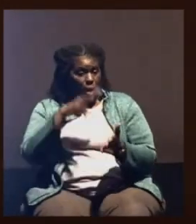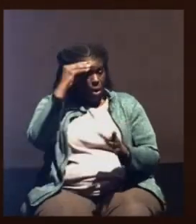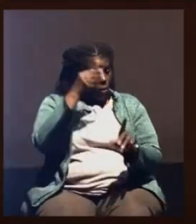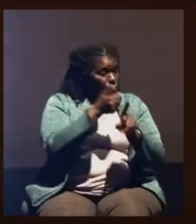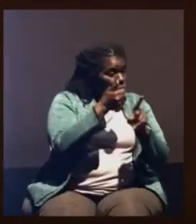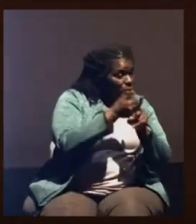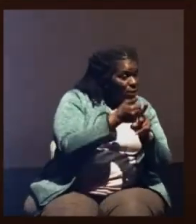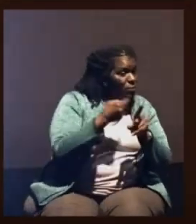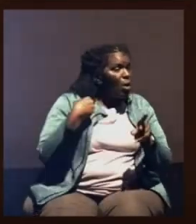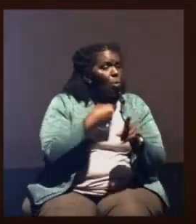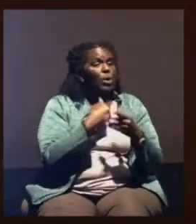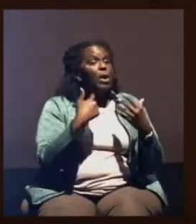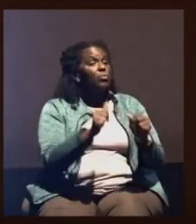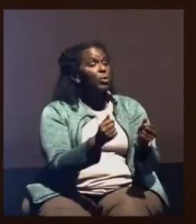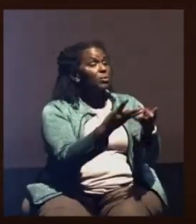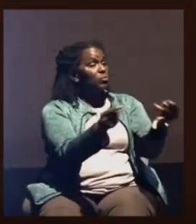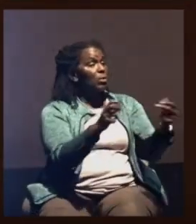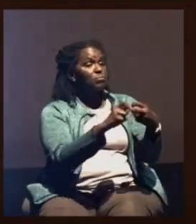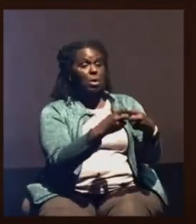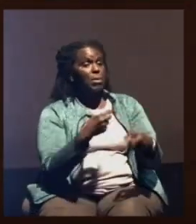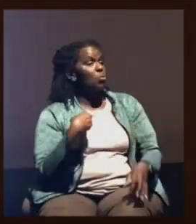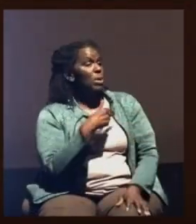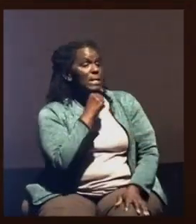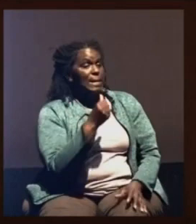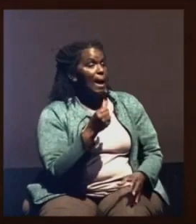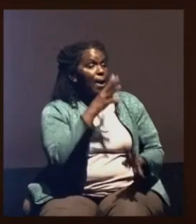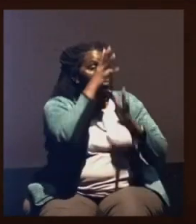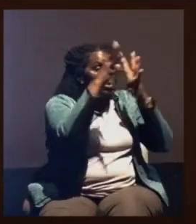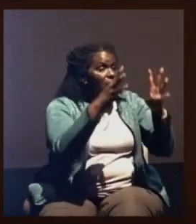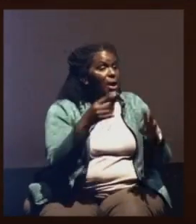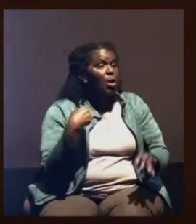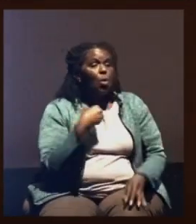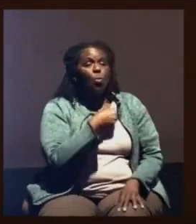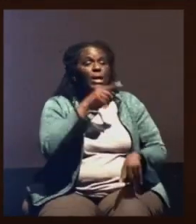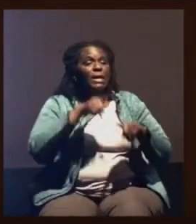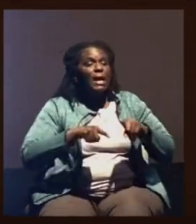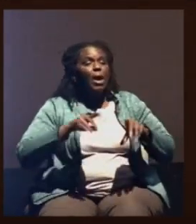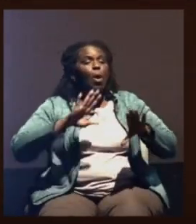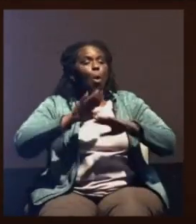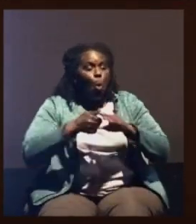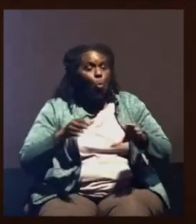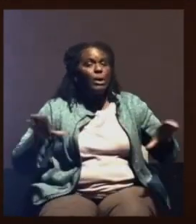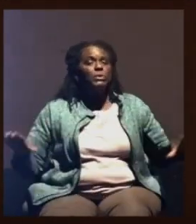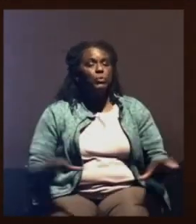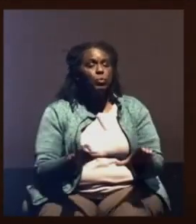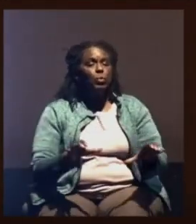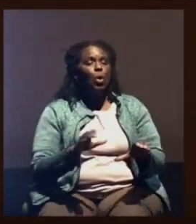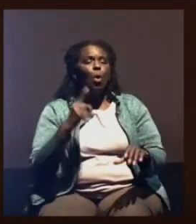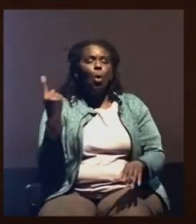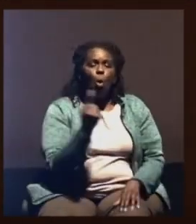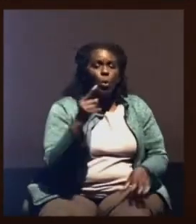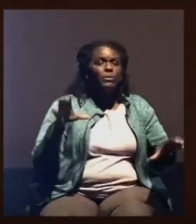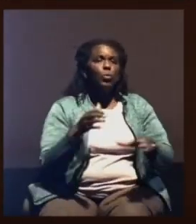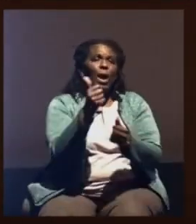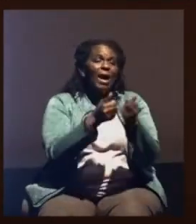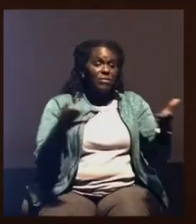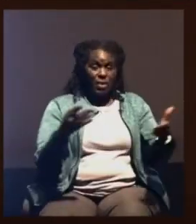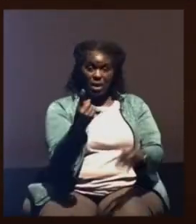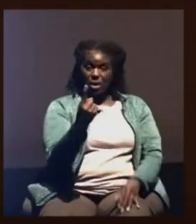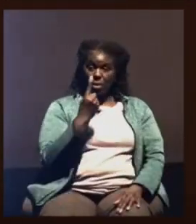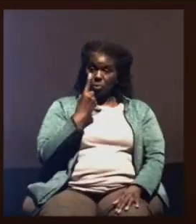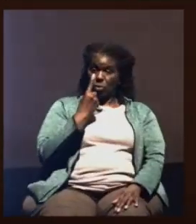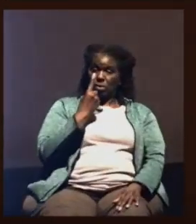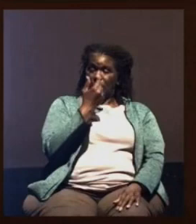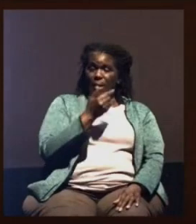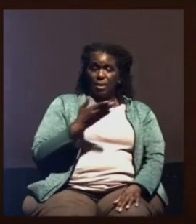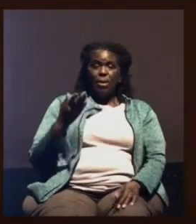problems that we did not create. So we're not to be tasked with always doing the heavy lifting. You can come to us about anything, but